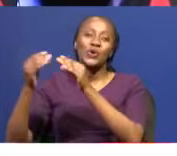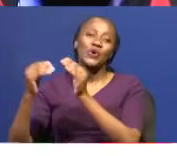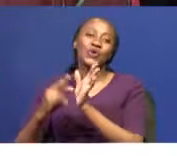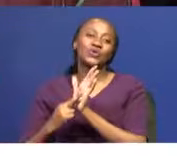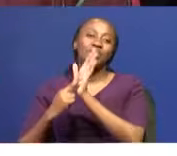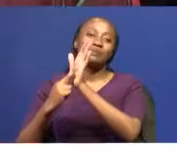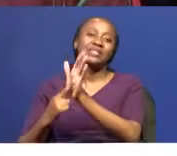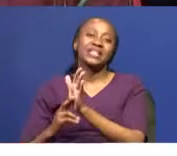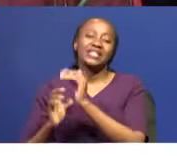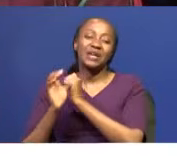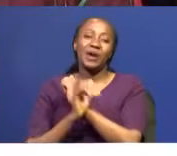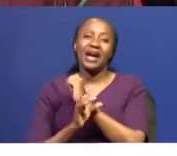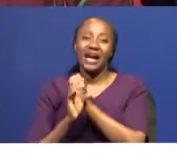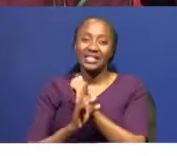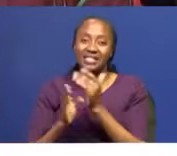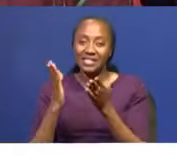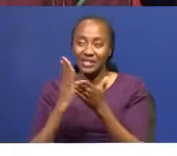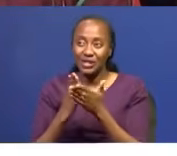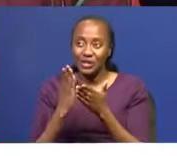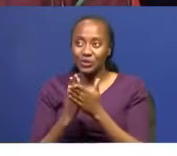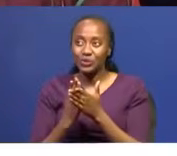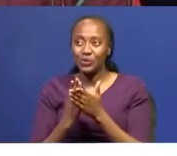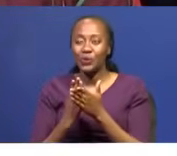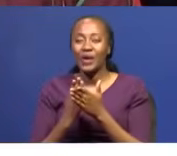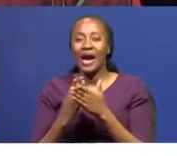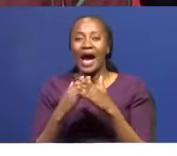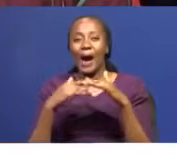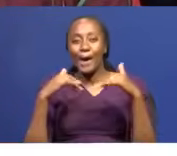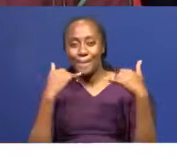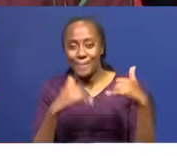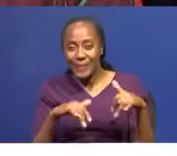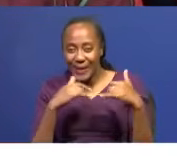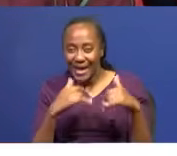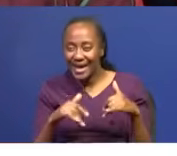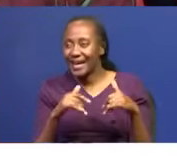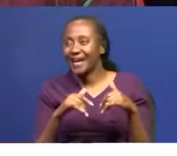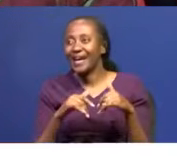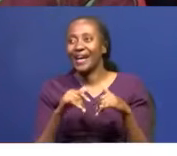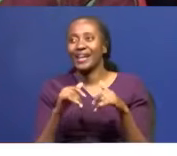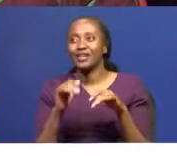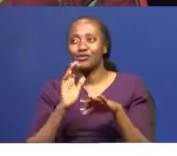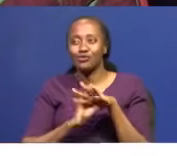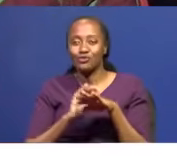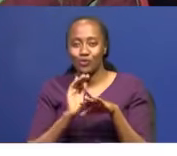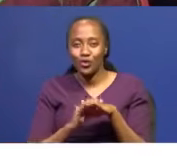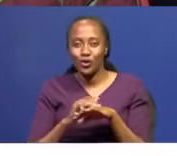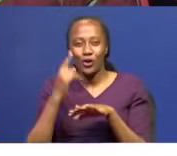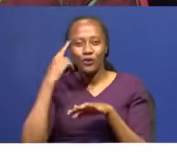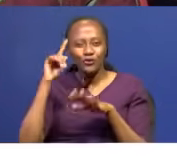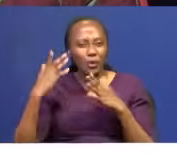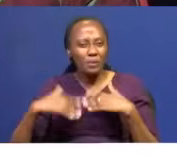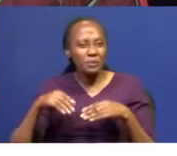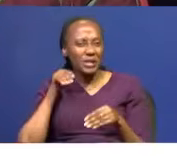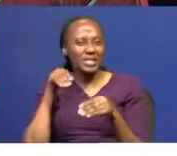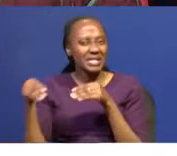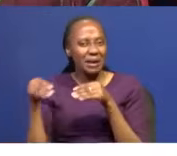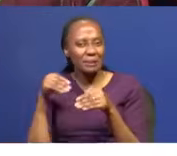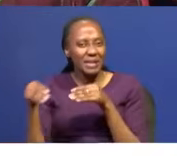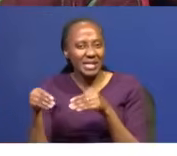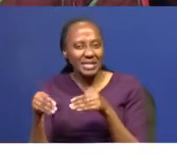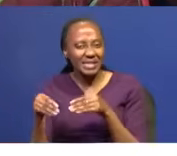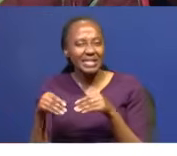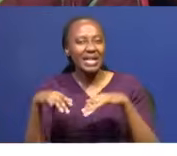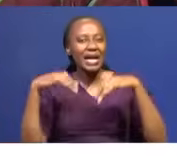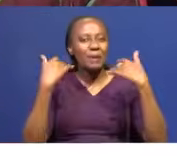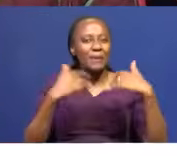yetu. I can tell the sports minister that a game is a game. There is no game for persons with disability. There is